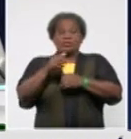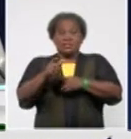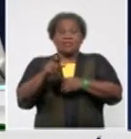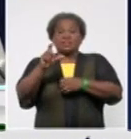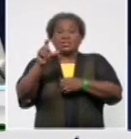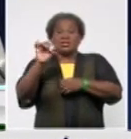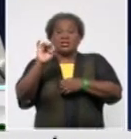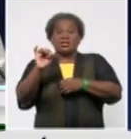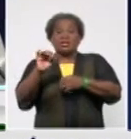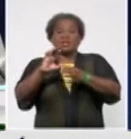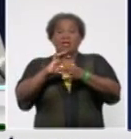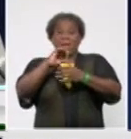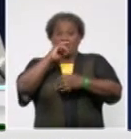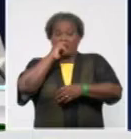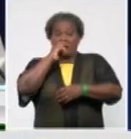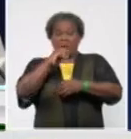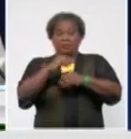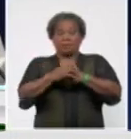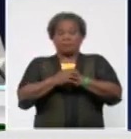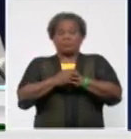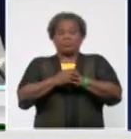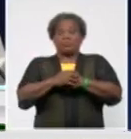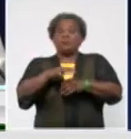318 in Fructuoso Rodriguez Hospital,